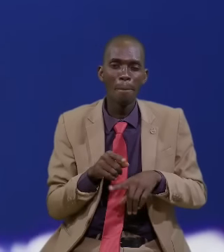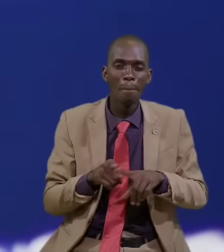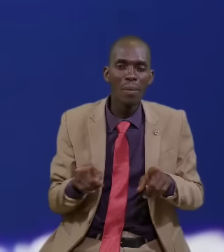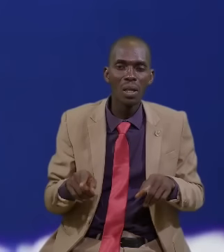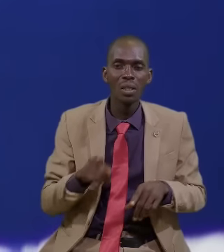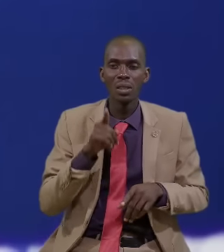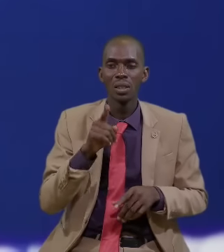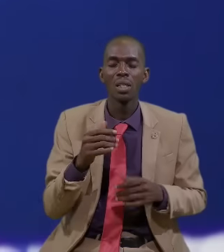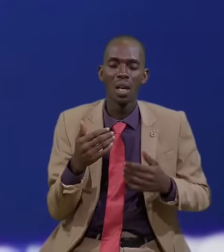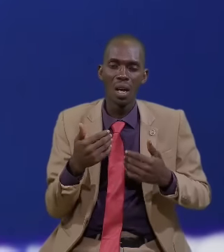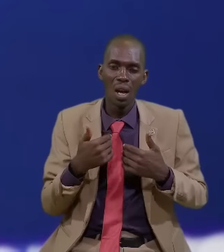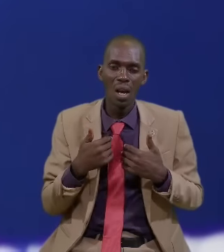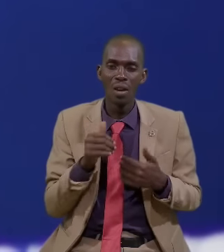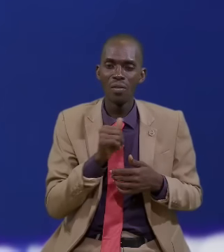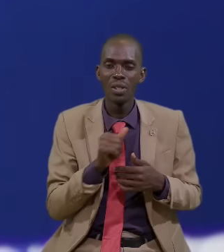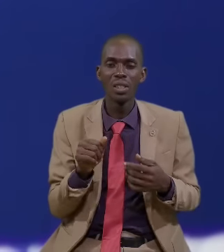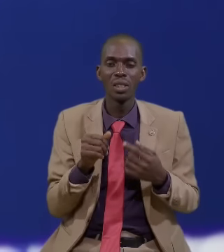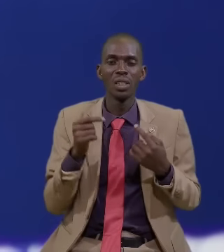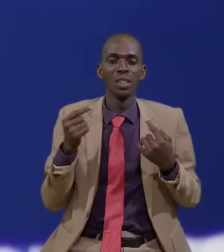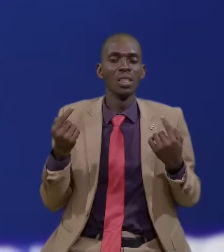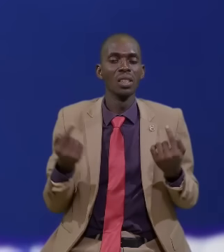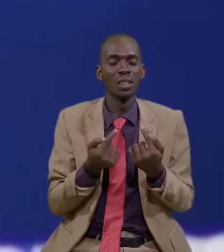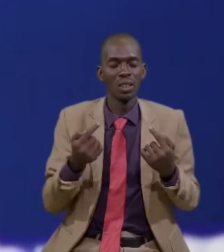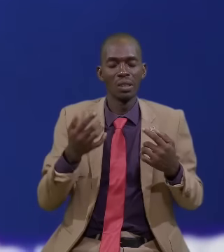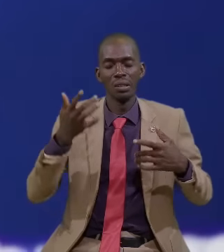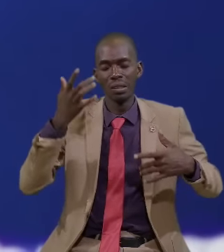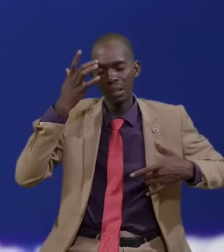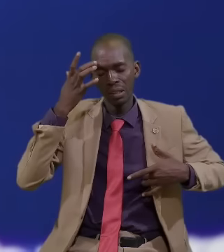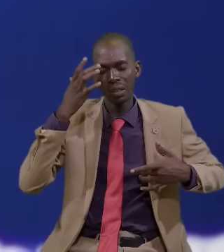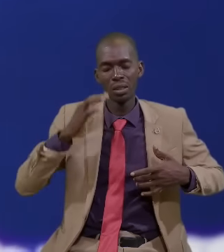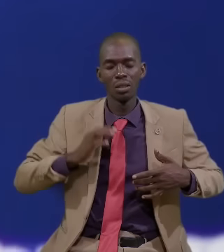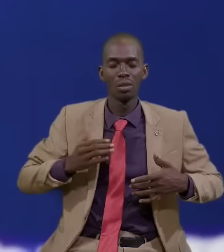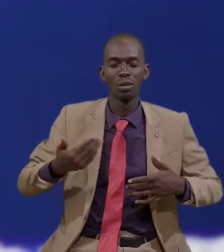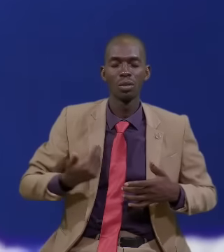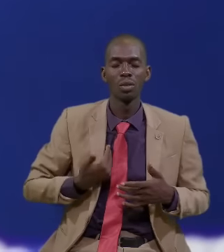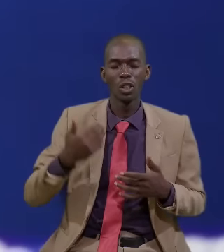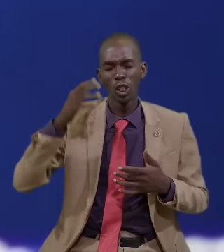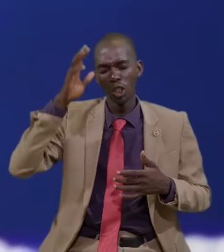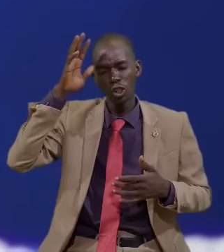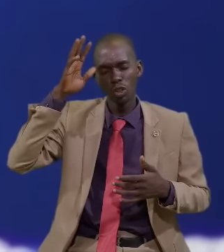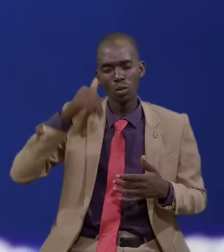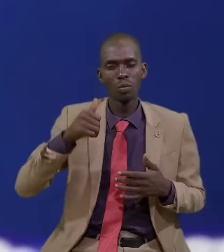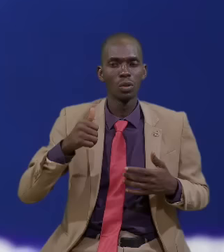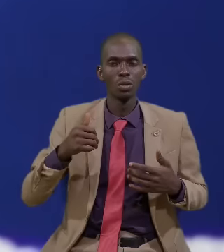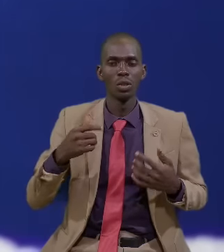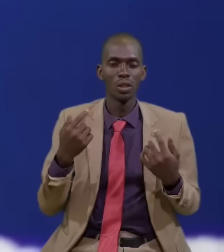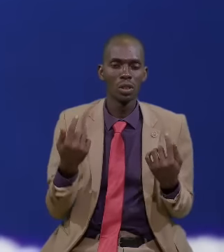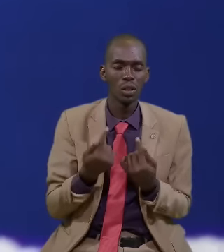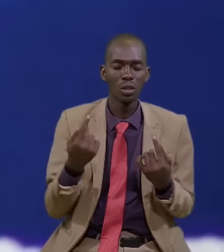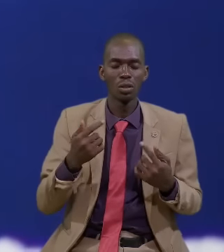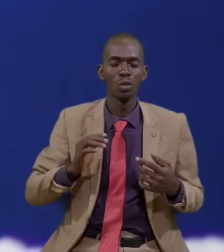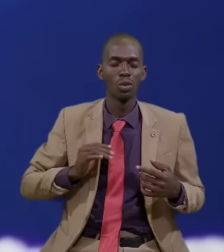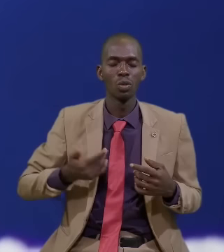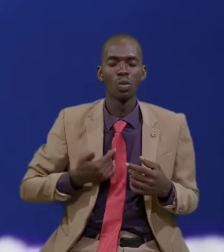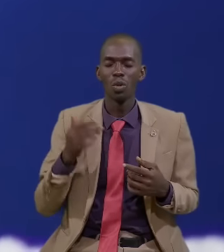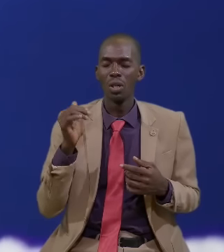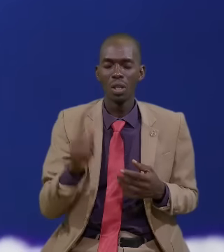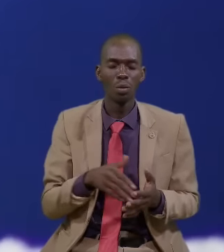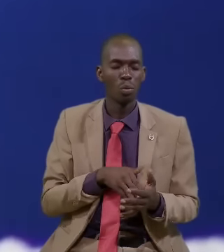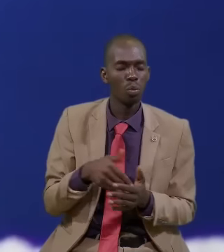sin-sick soul, his sick soul, a sorrowful soul, a disheartened, weakened